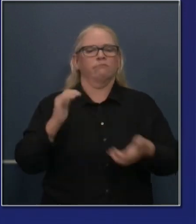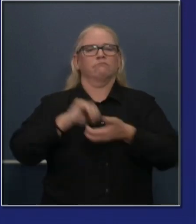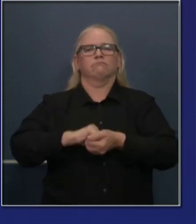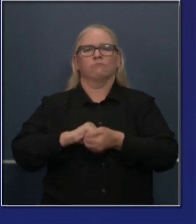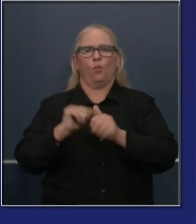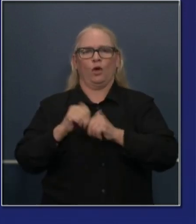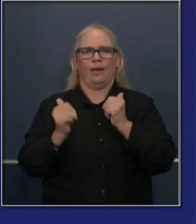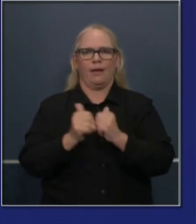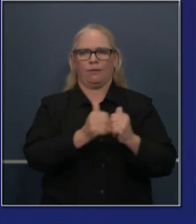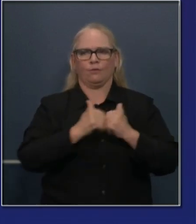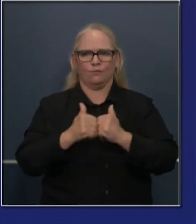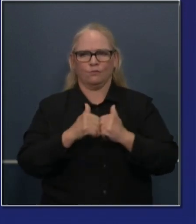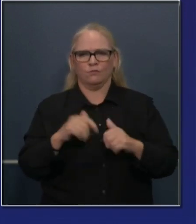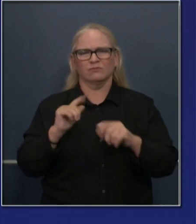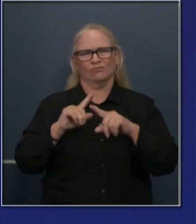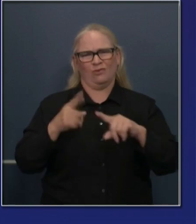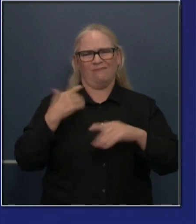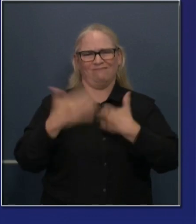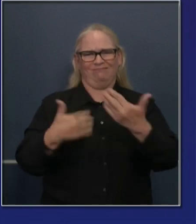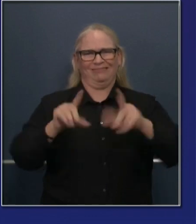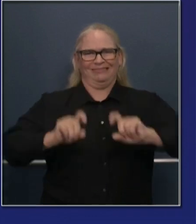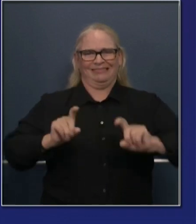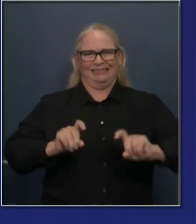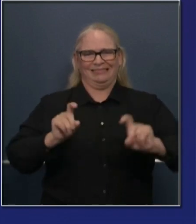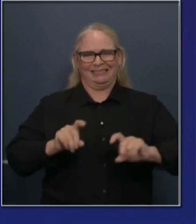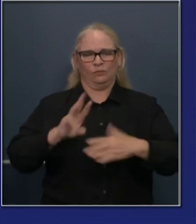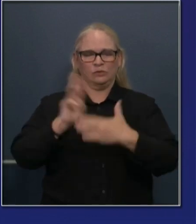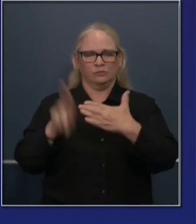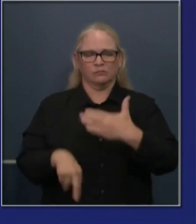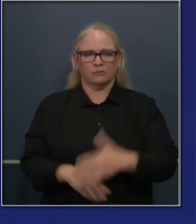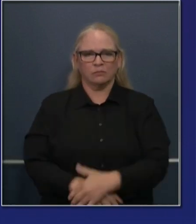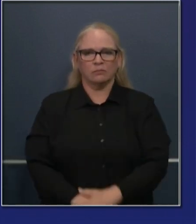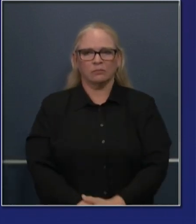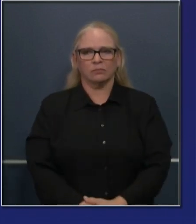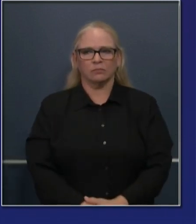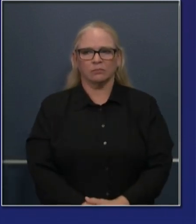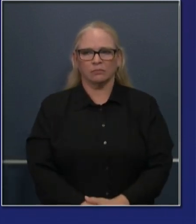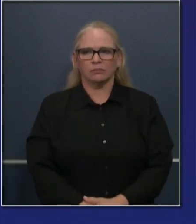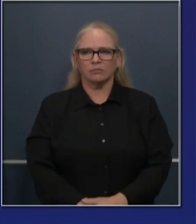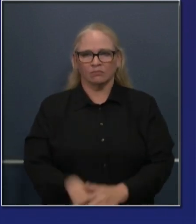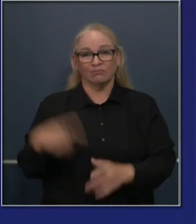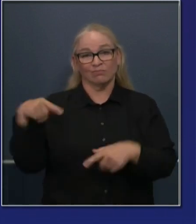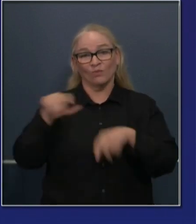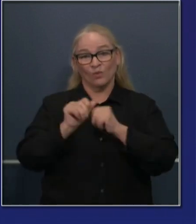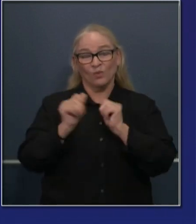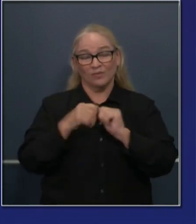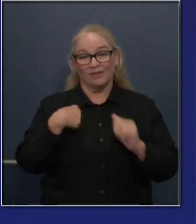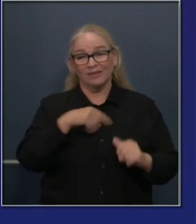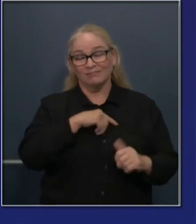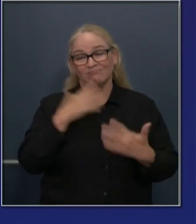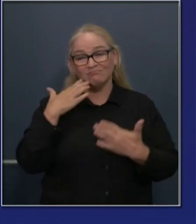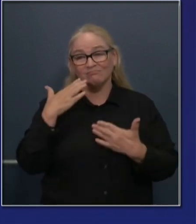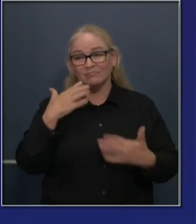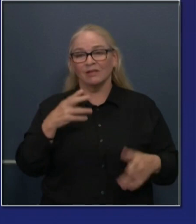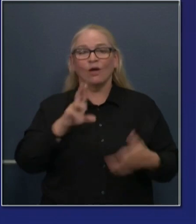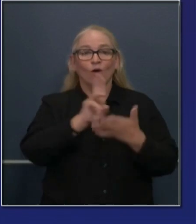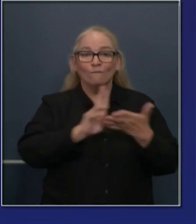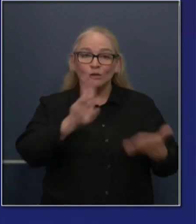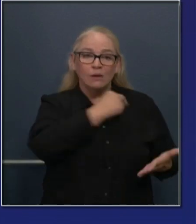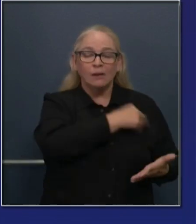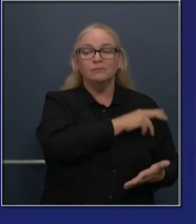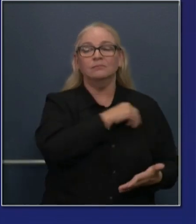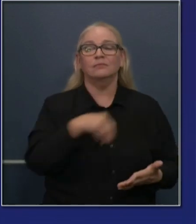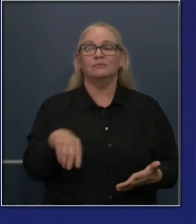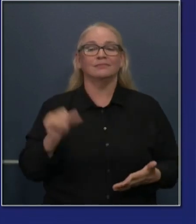date. We also have incredible leadership at UCSD and notable leadership at Stanford